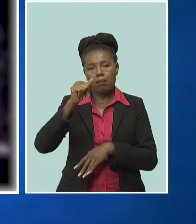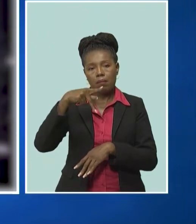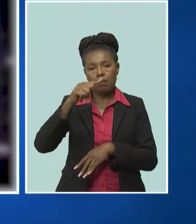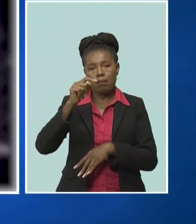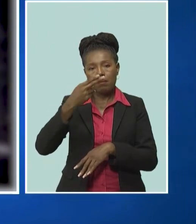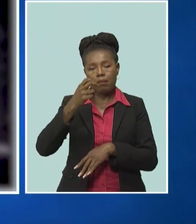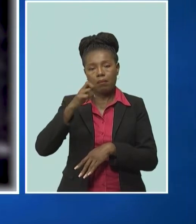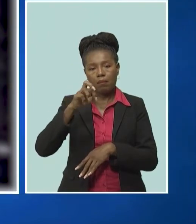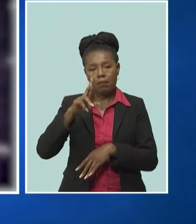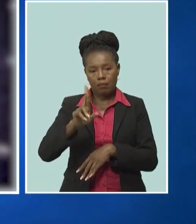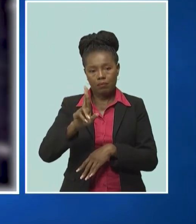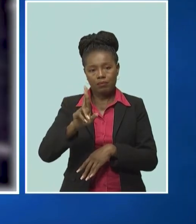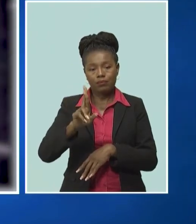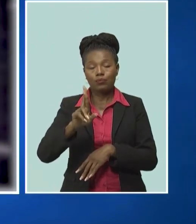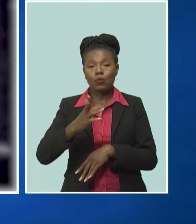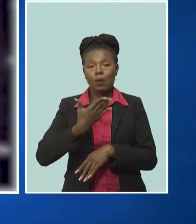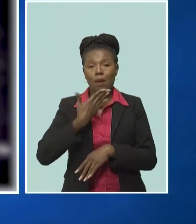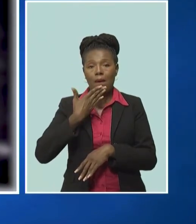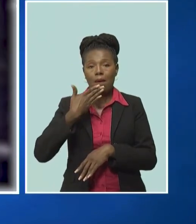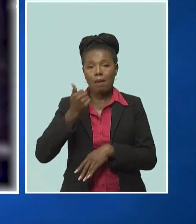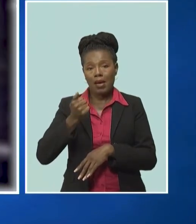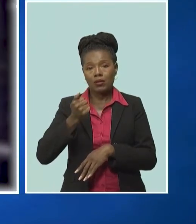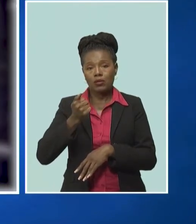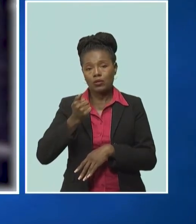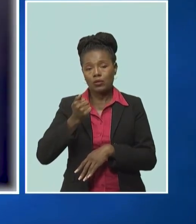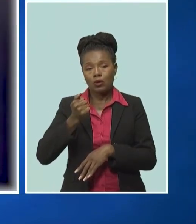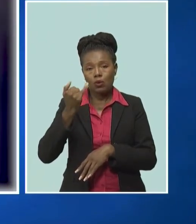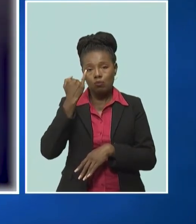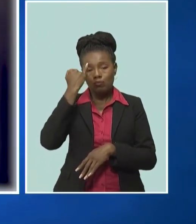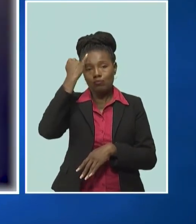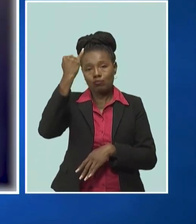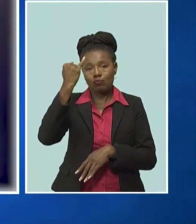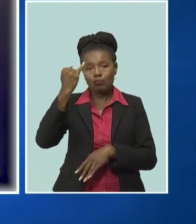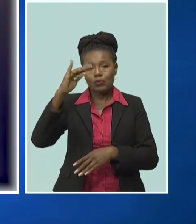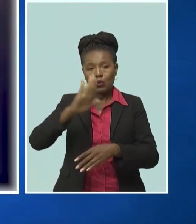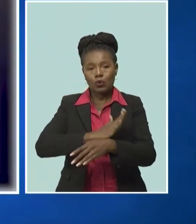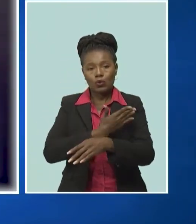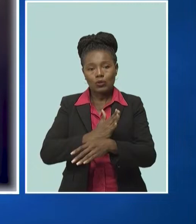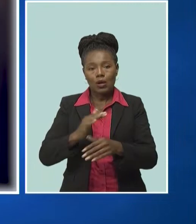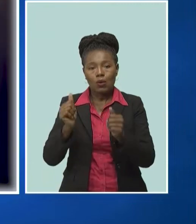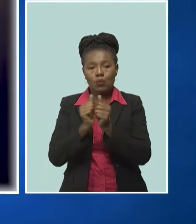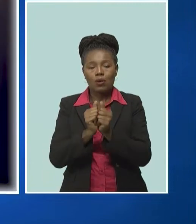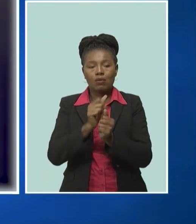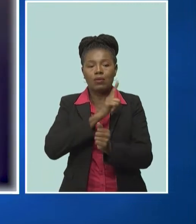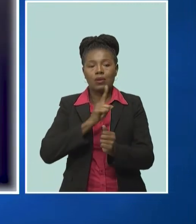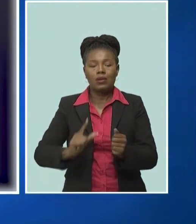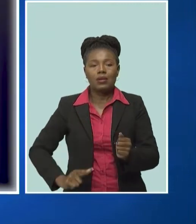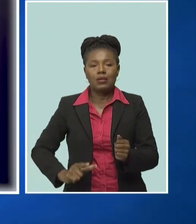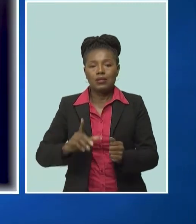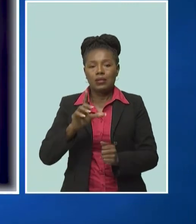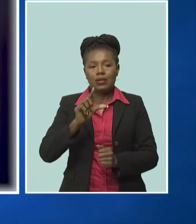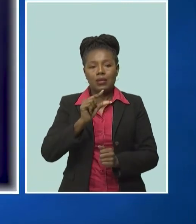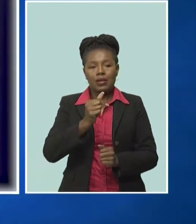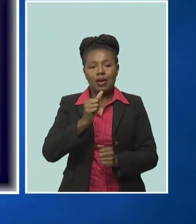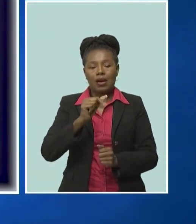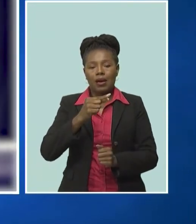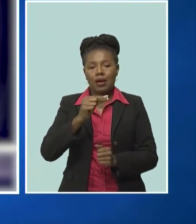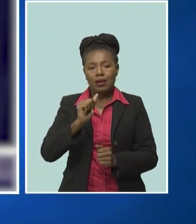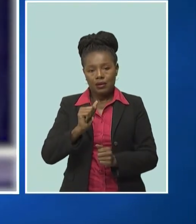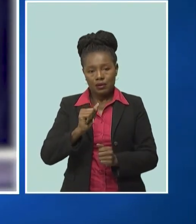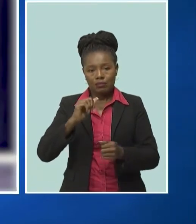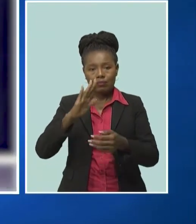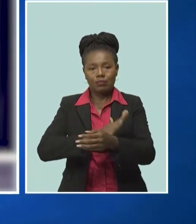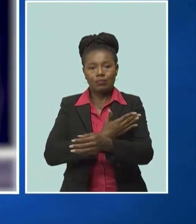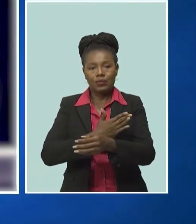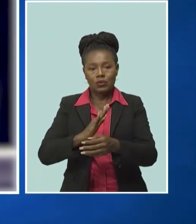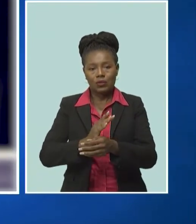Best Original Song alongside Lady Gaga's Hold My Hand from Top Gun Maverick, and is Rihanna's first Oscar